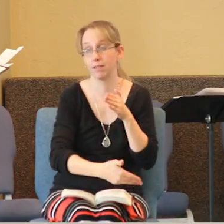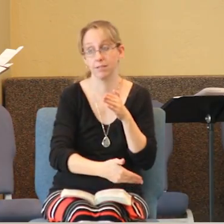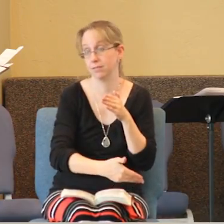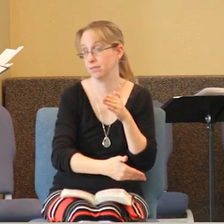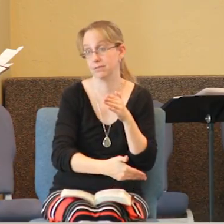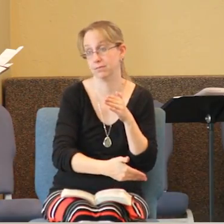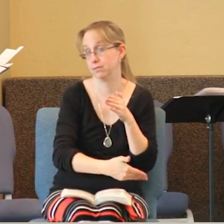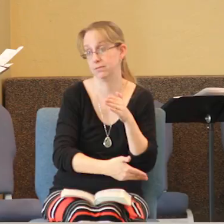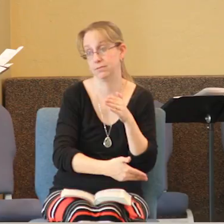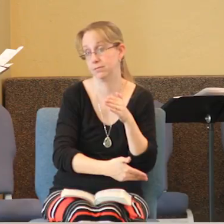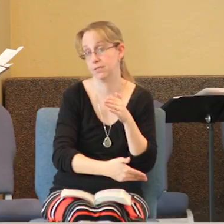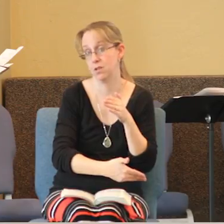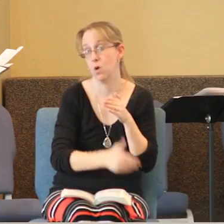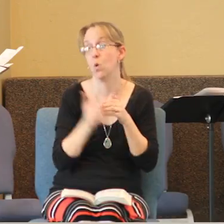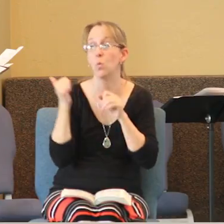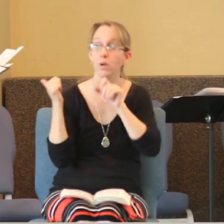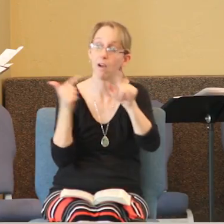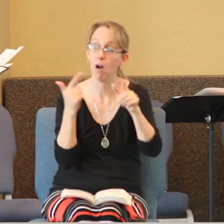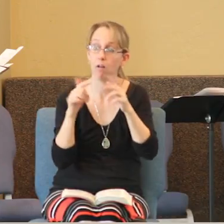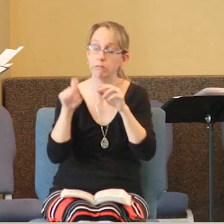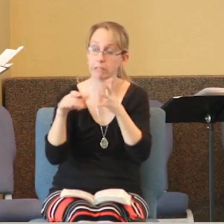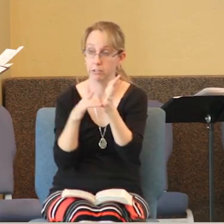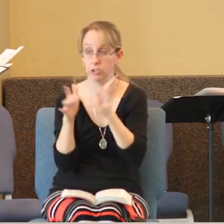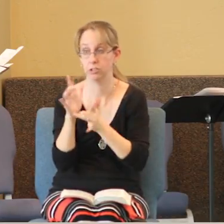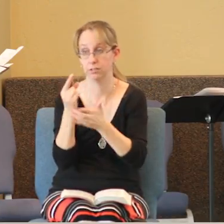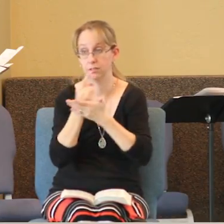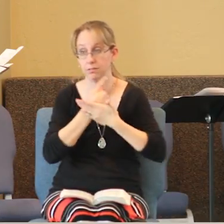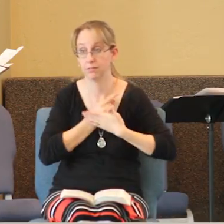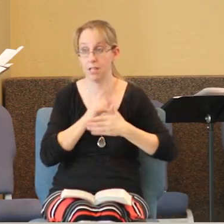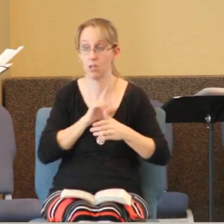That we all need Jesus as our Lord and Savior.